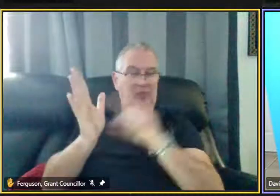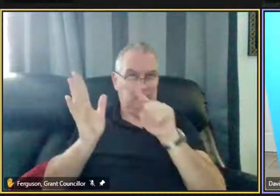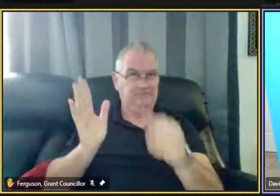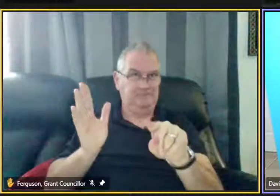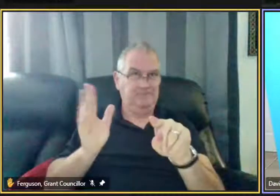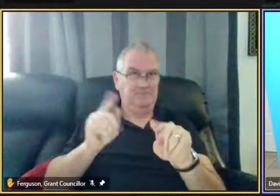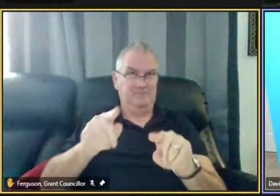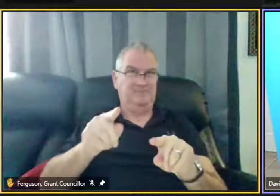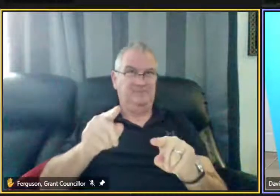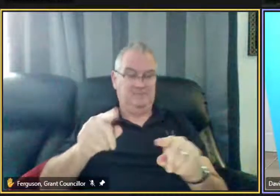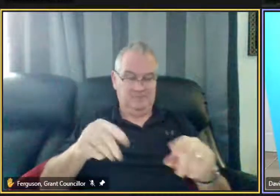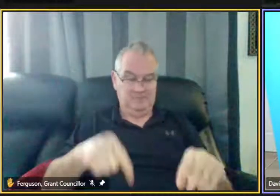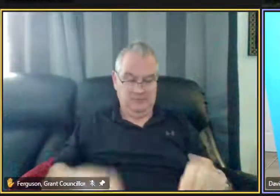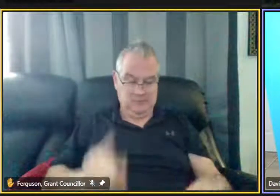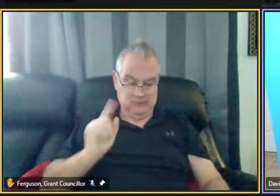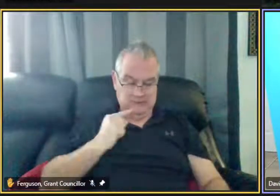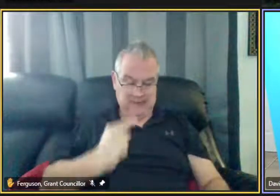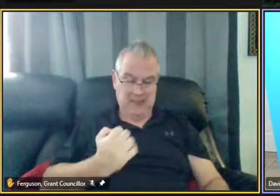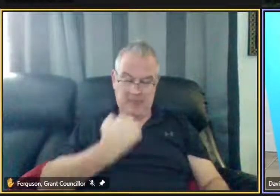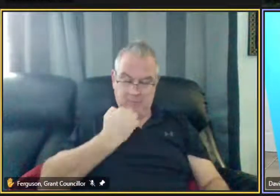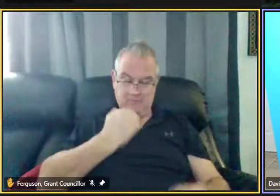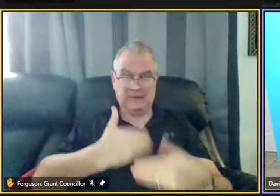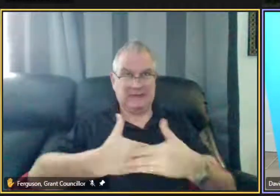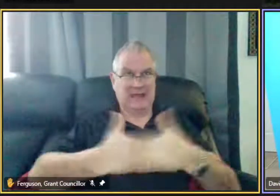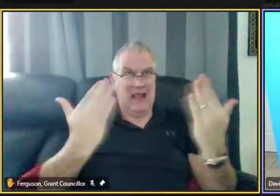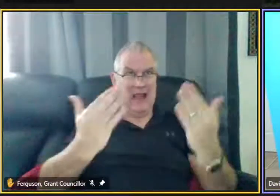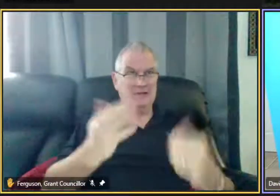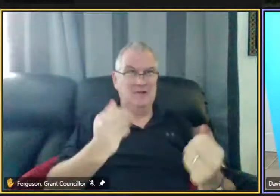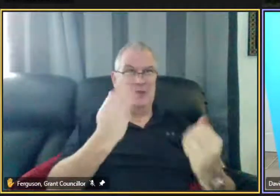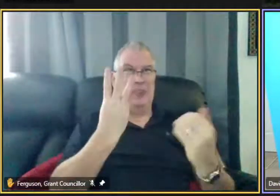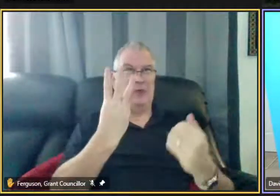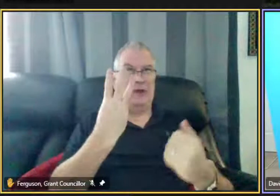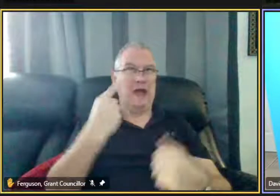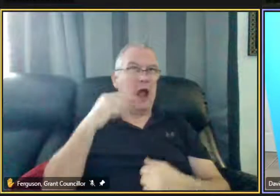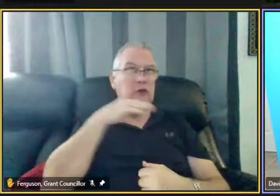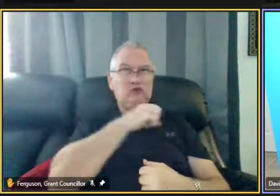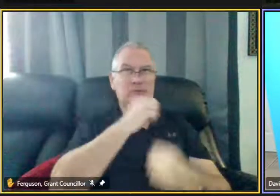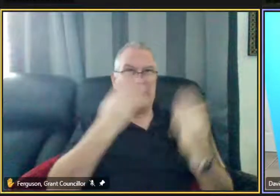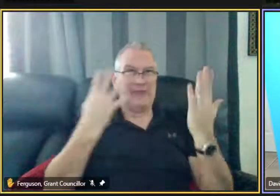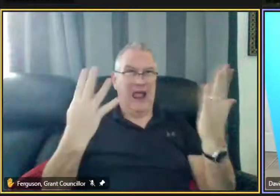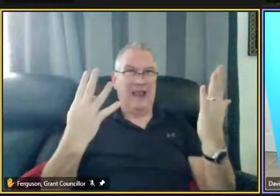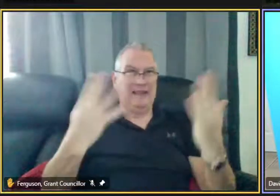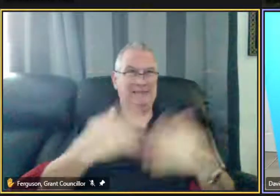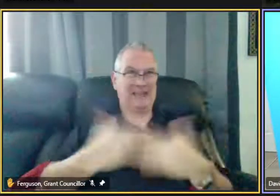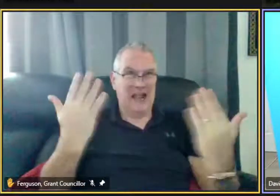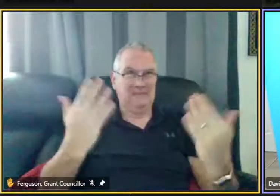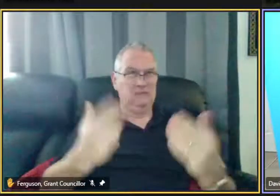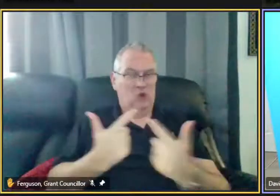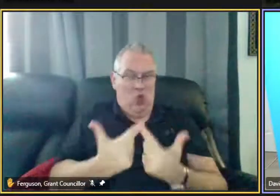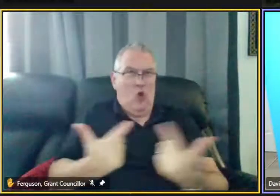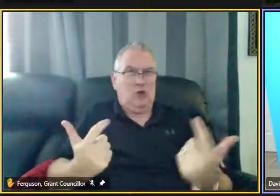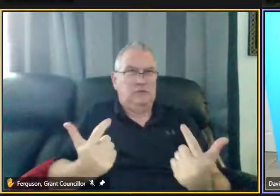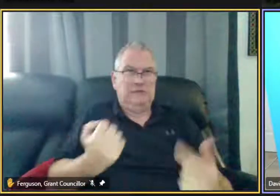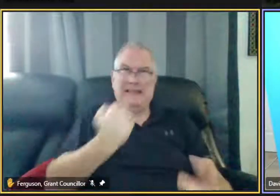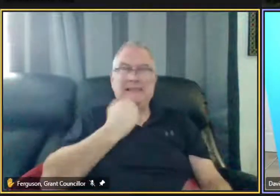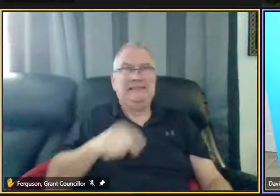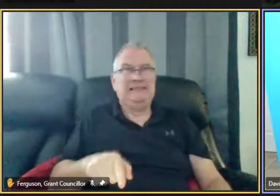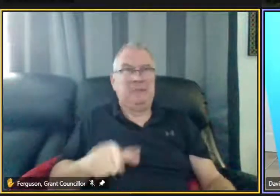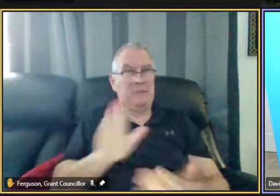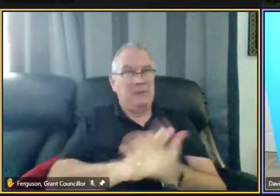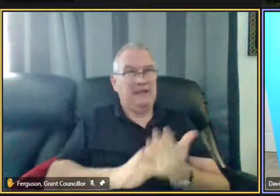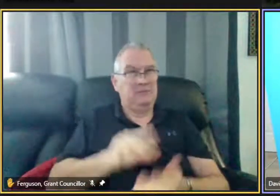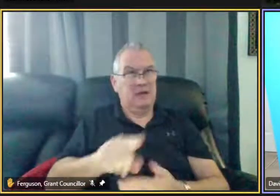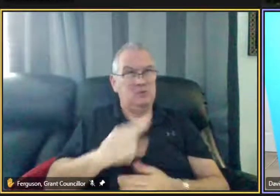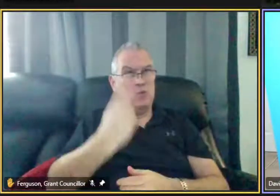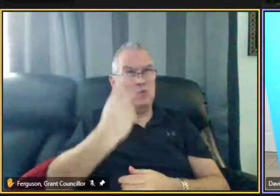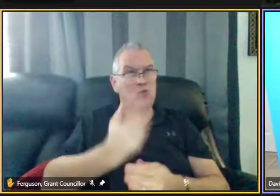It mentions, obviously, fusion. It says the number of days of 309,